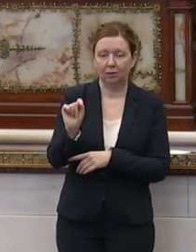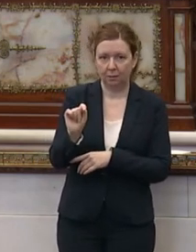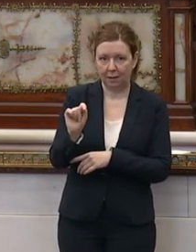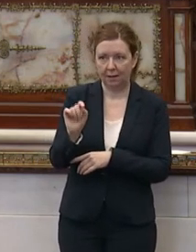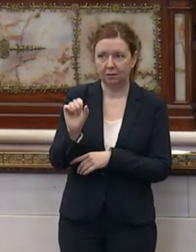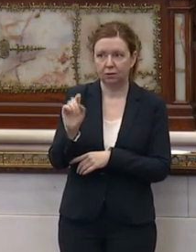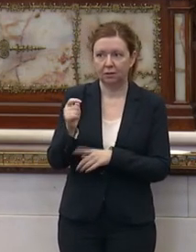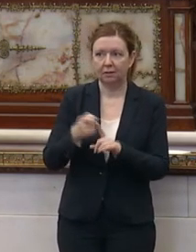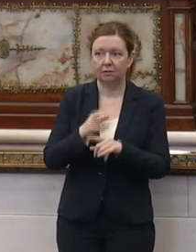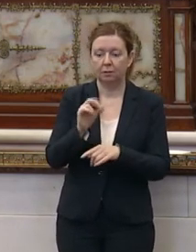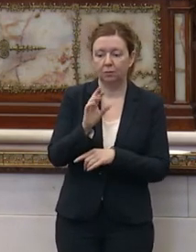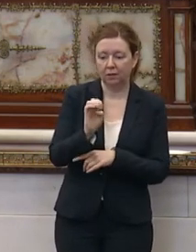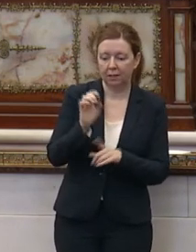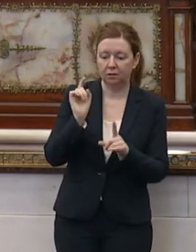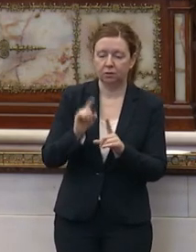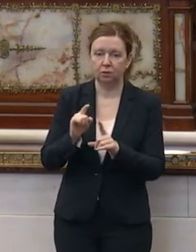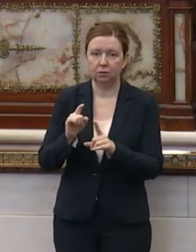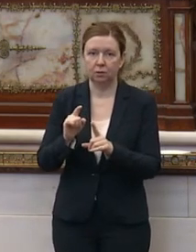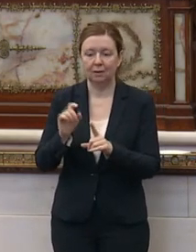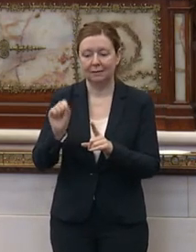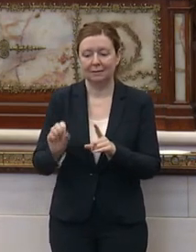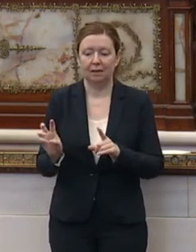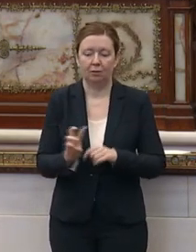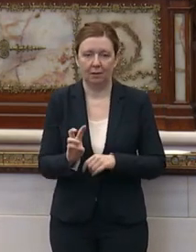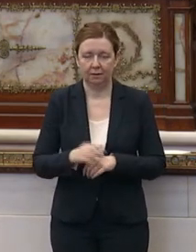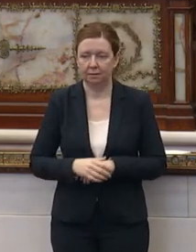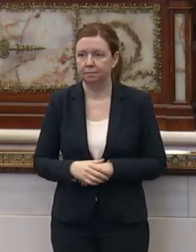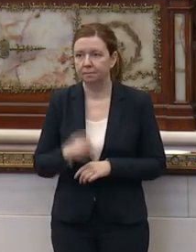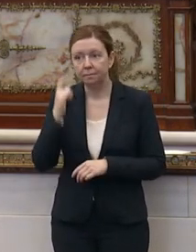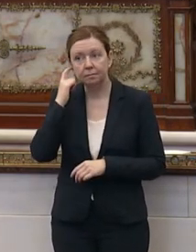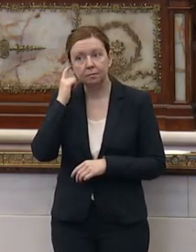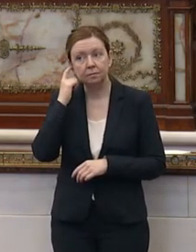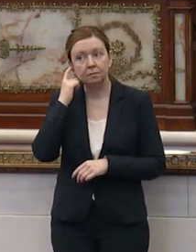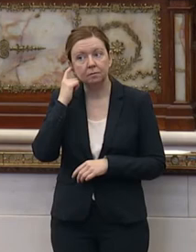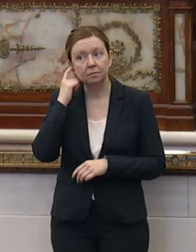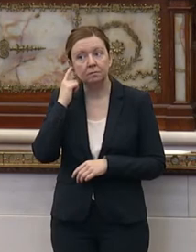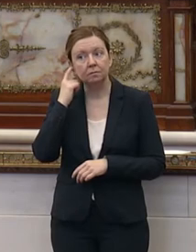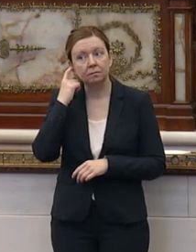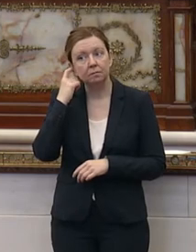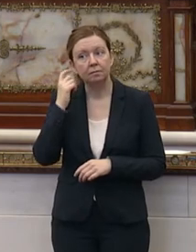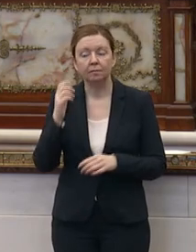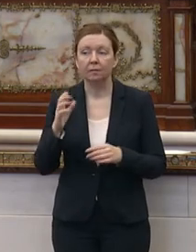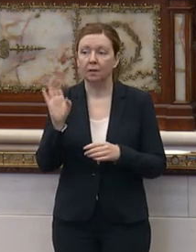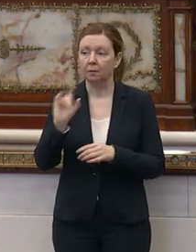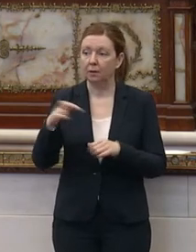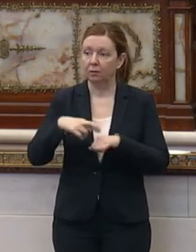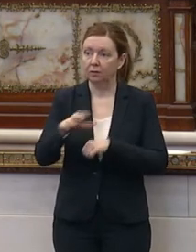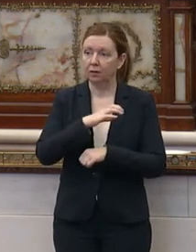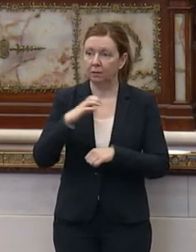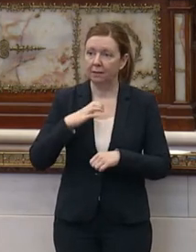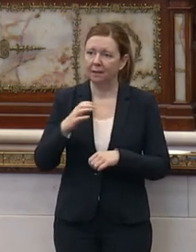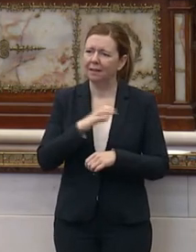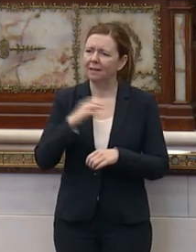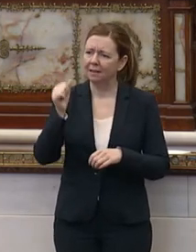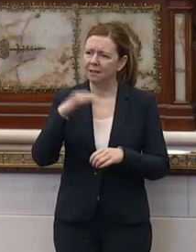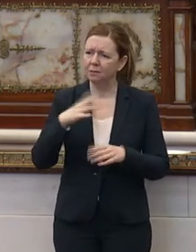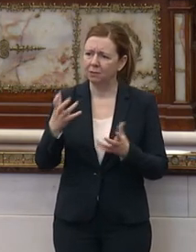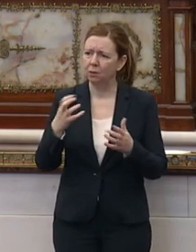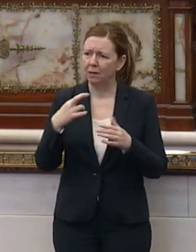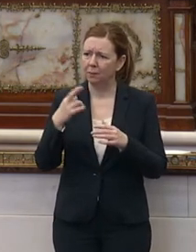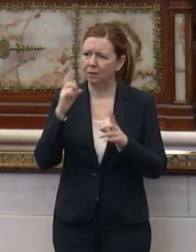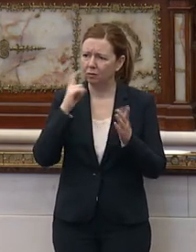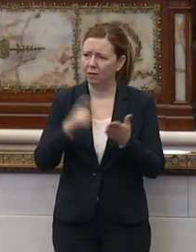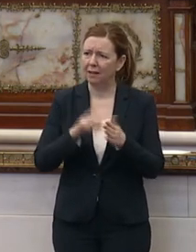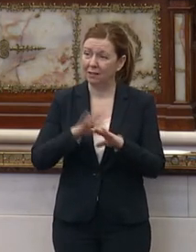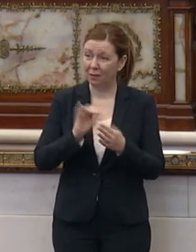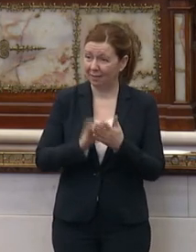Street from Ridge Avenue to a point southwesterly therefrom. Bills referred to committee. Councilman, did you want to be recognized